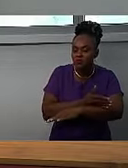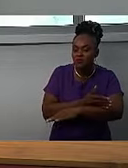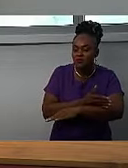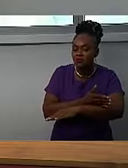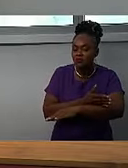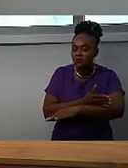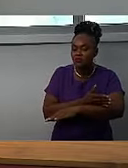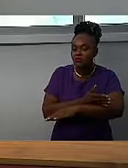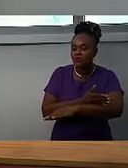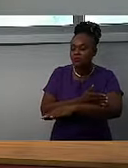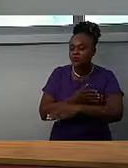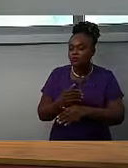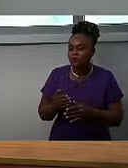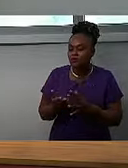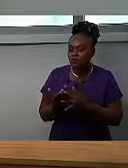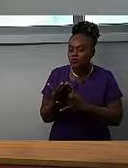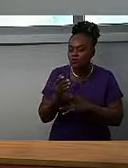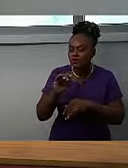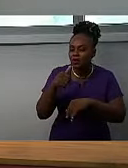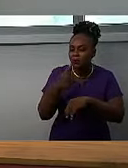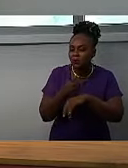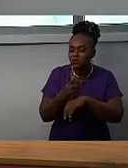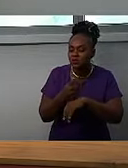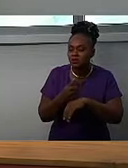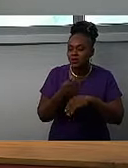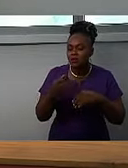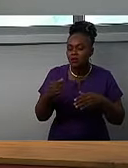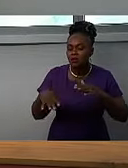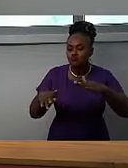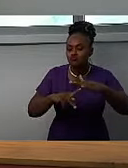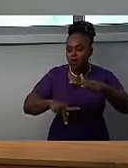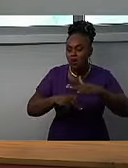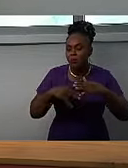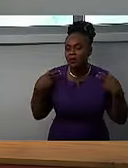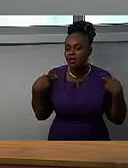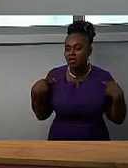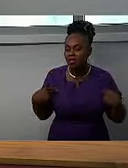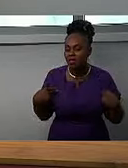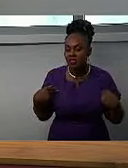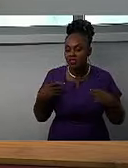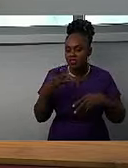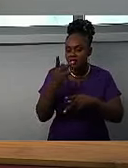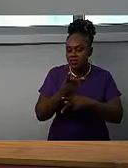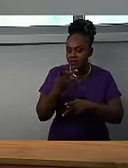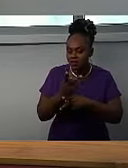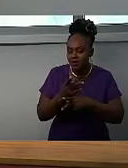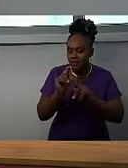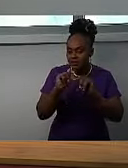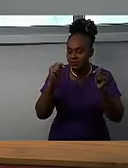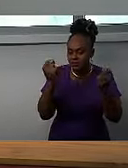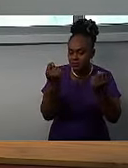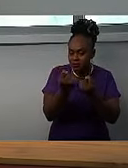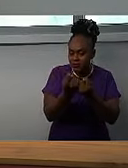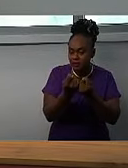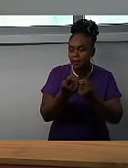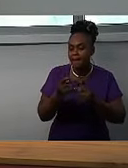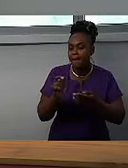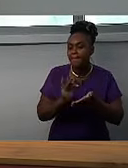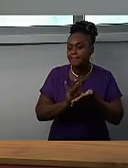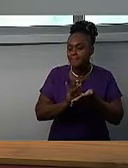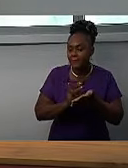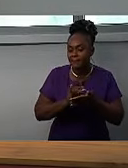through the launch of primary health care teams and the upgrading of several health centers and medical